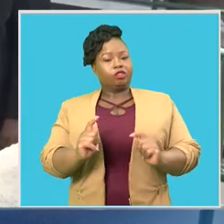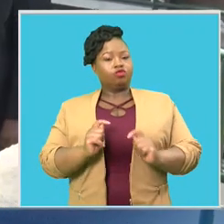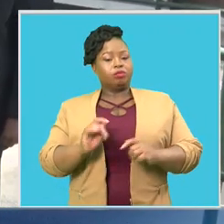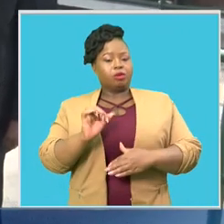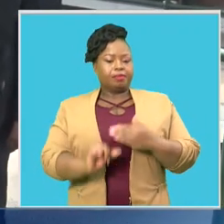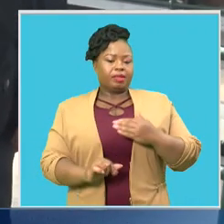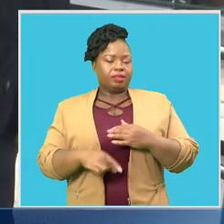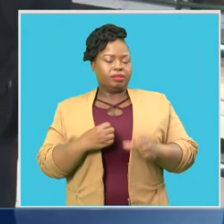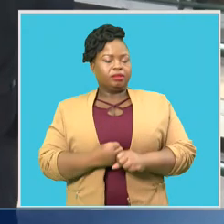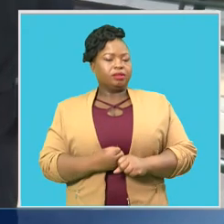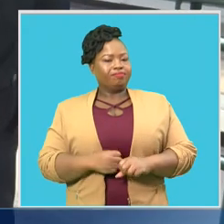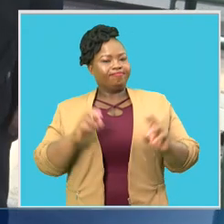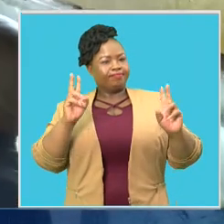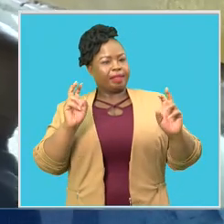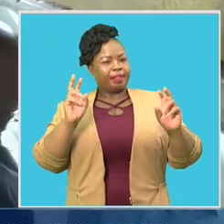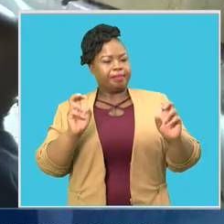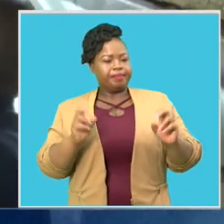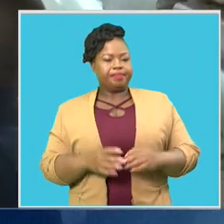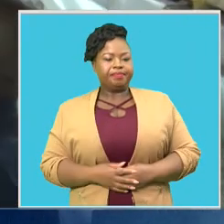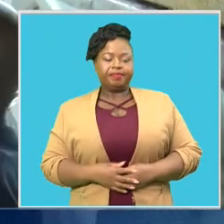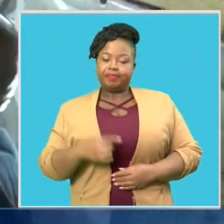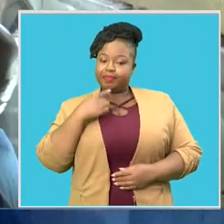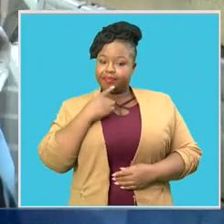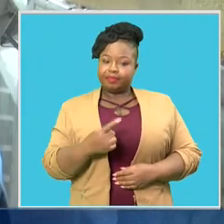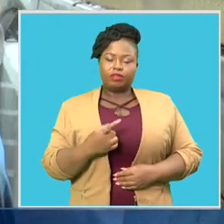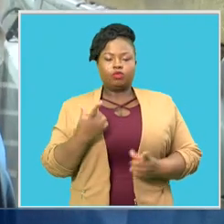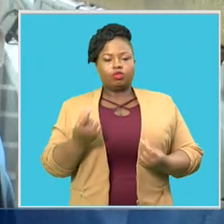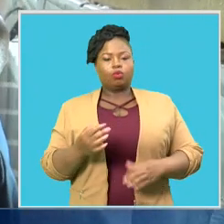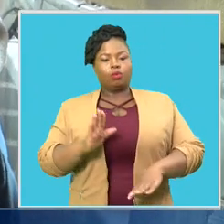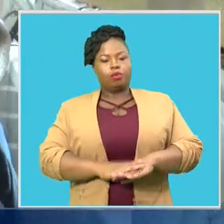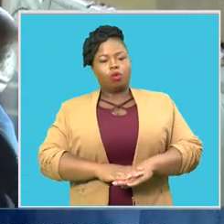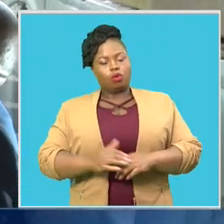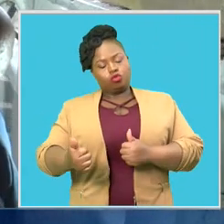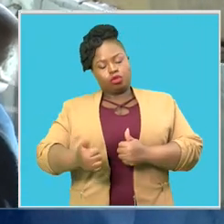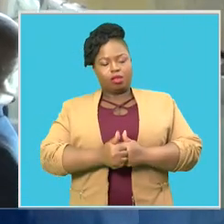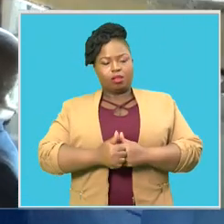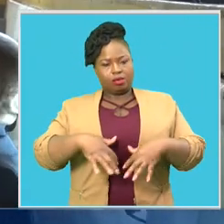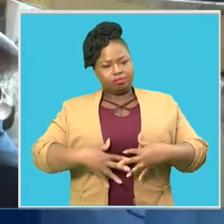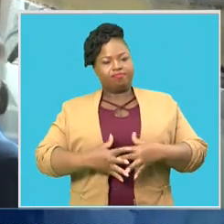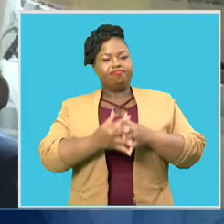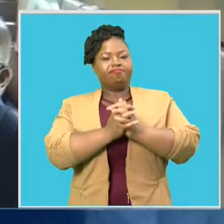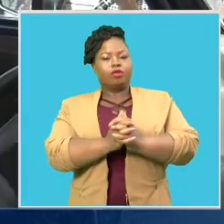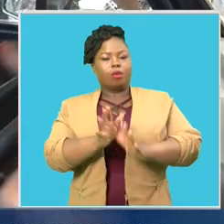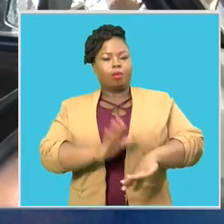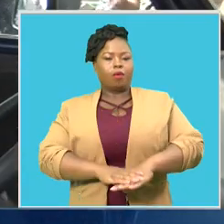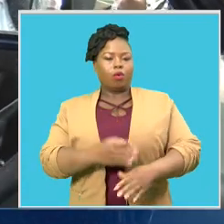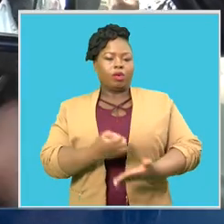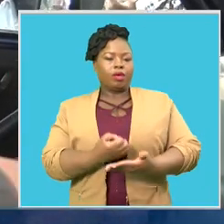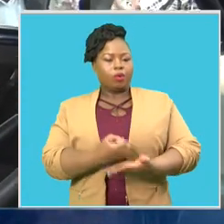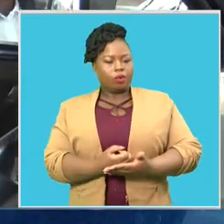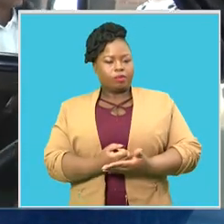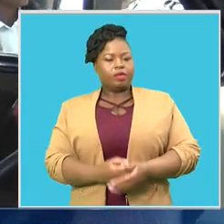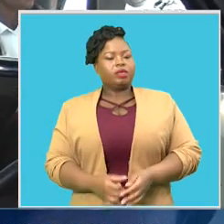nyaka ibungazwa ngaphansi kwengqikithi ethi ukwenza okuningi ndawonye, ukwakha ingqalasizinda engcono kanye